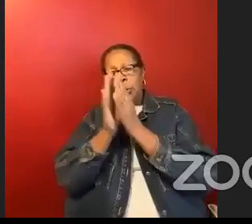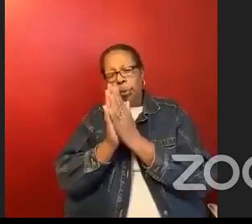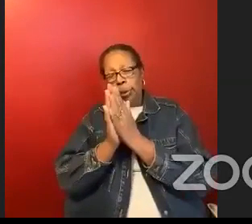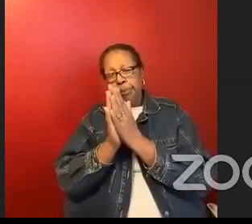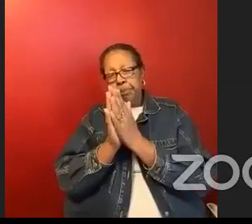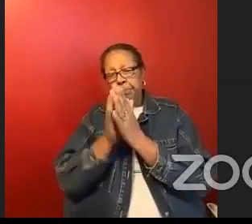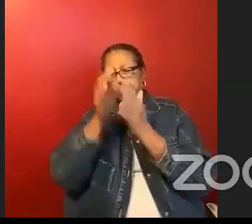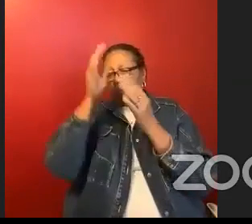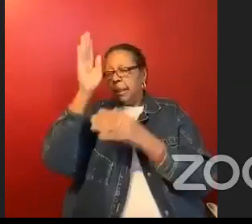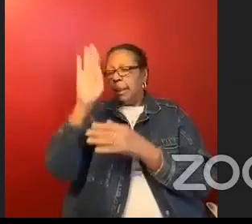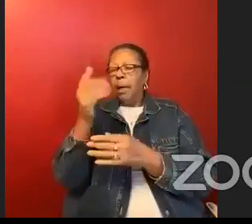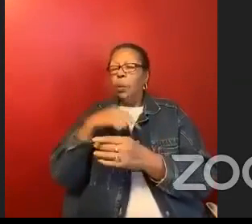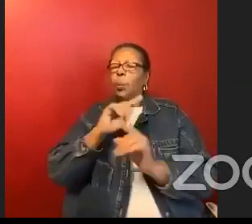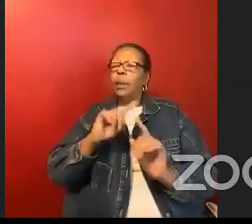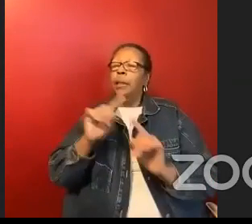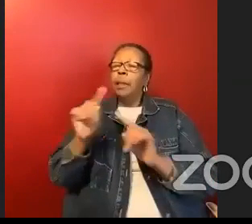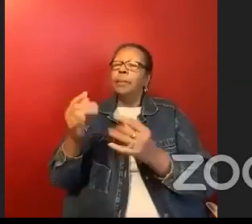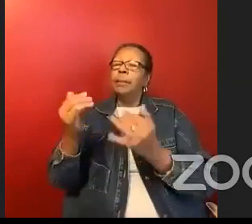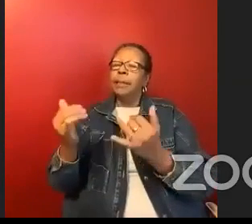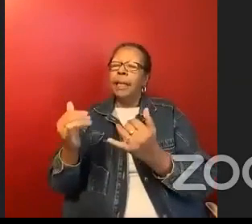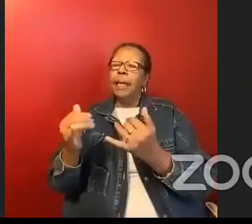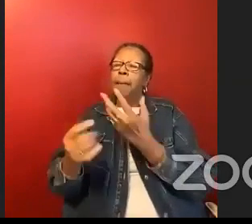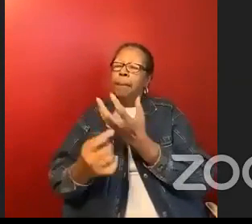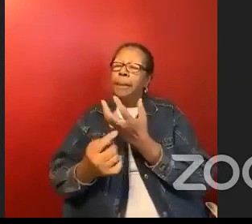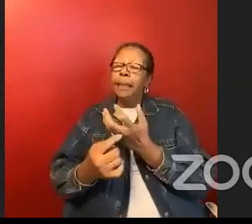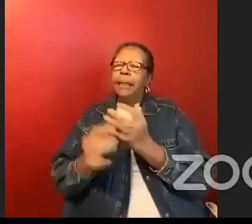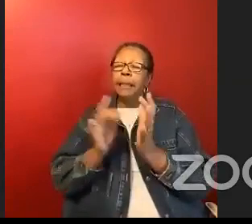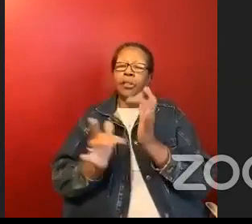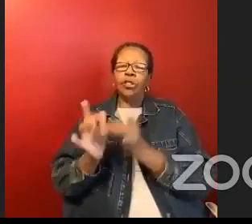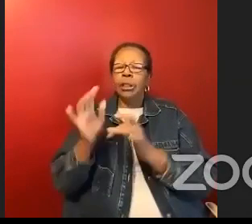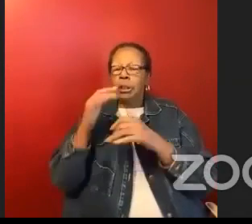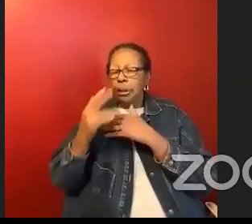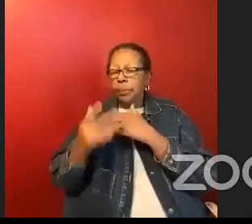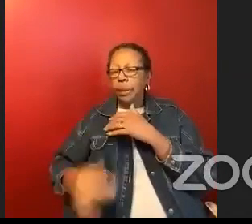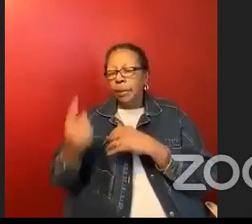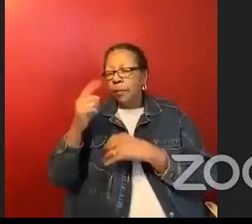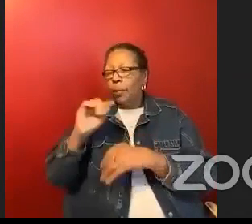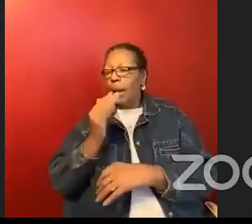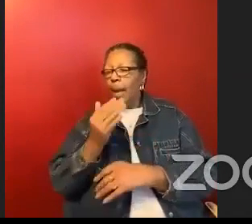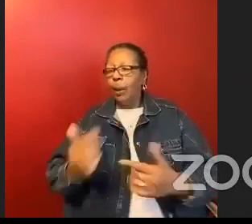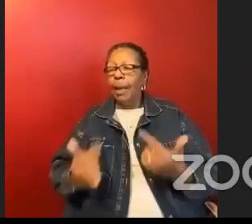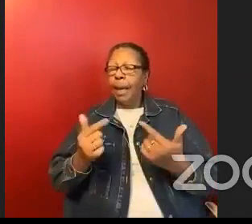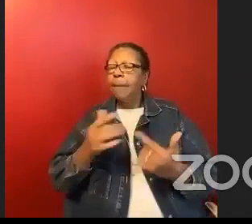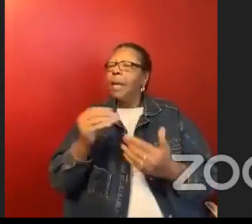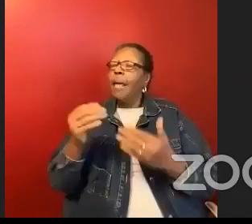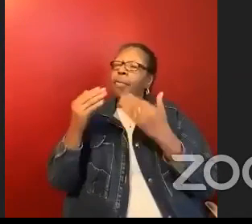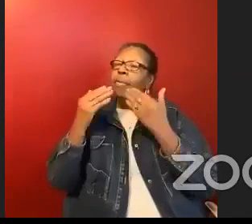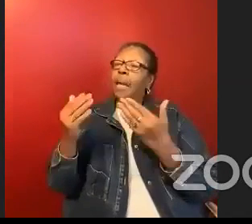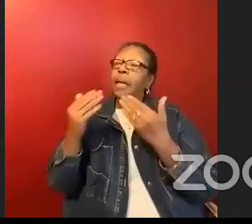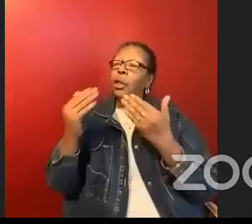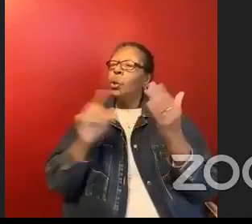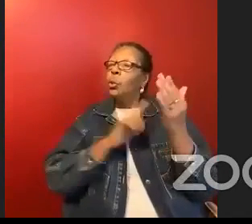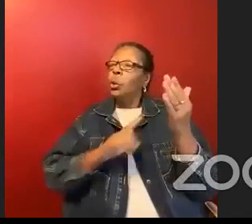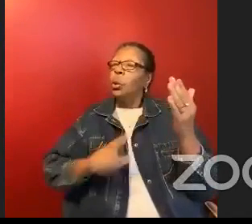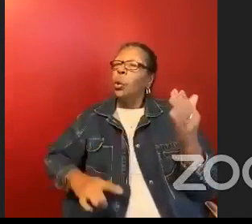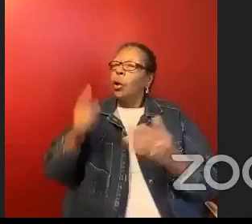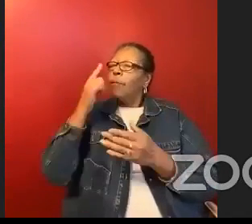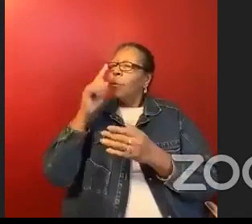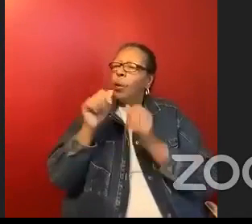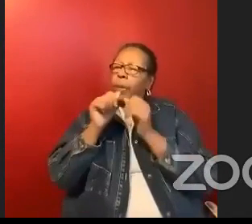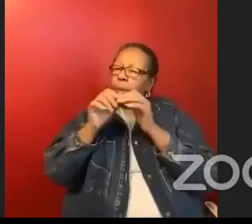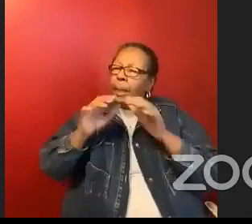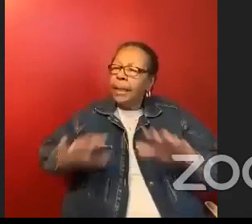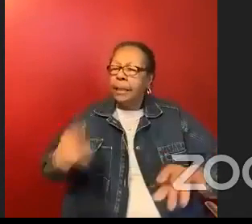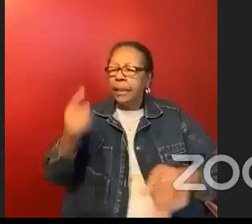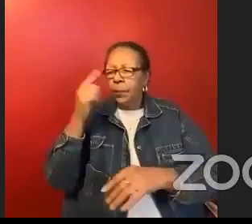God, we come to you this day pleading the blood of Jesus over our lives and thanking you, Lord God, for this blessing of today where